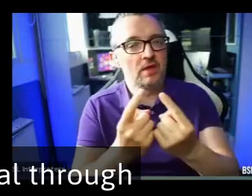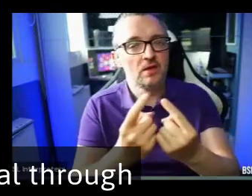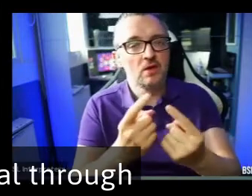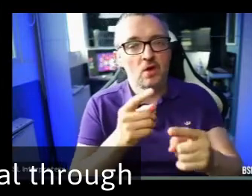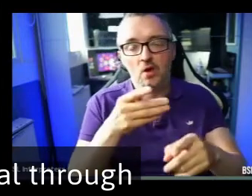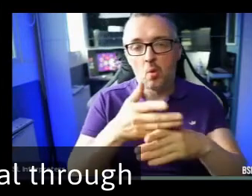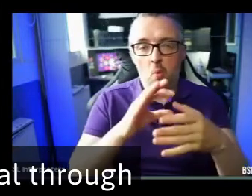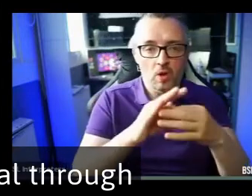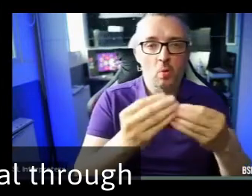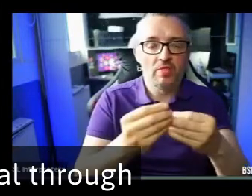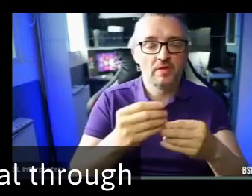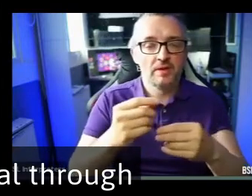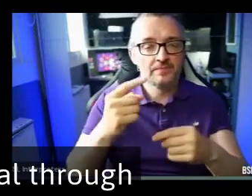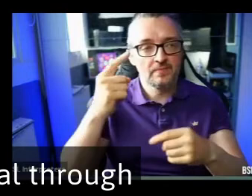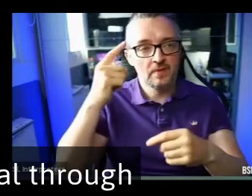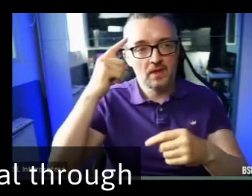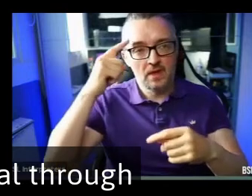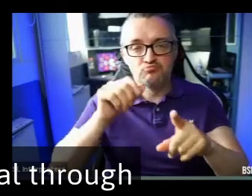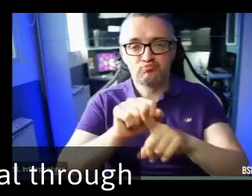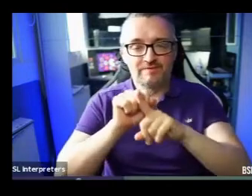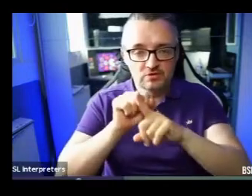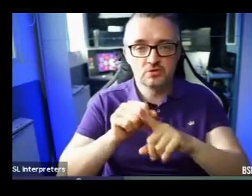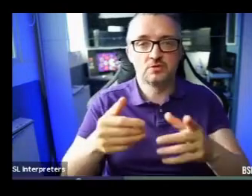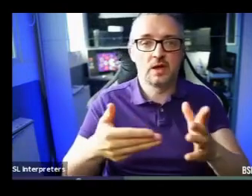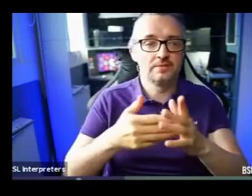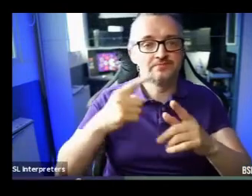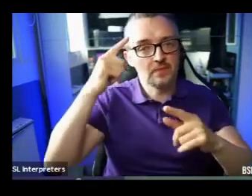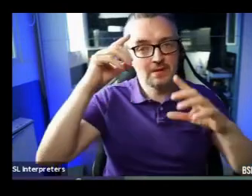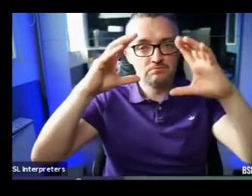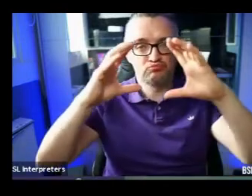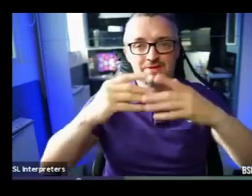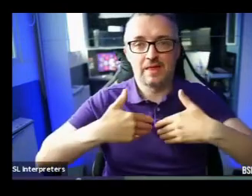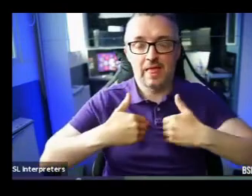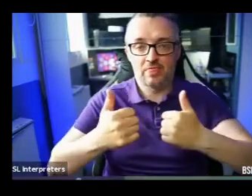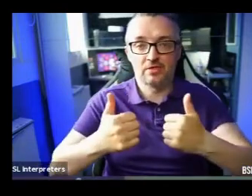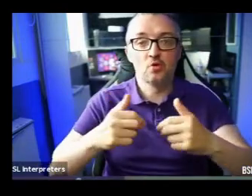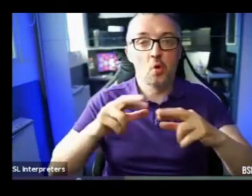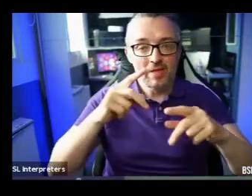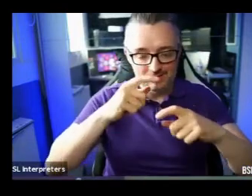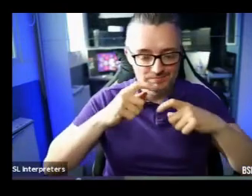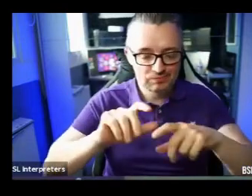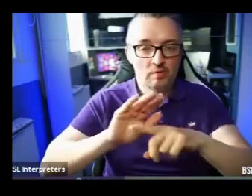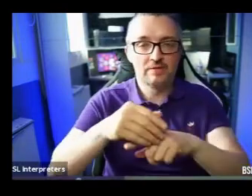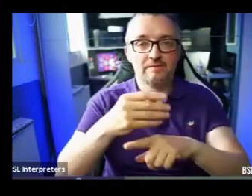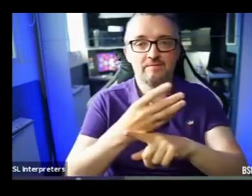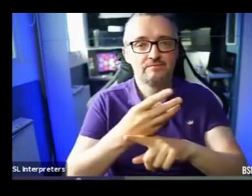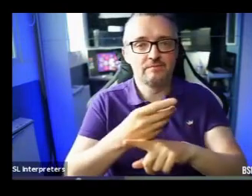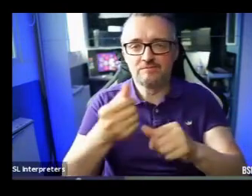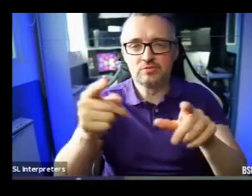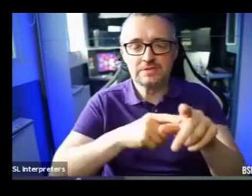special through our work in prevention and brain health. And I hope that we will continue to do that over the next few